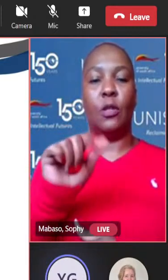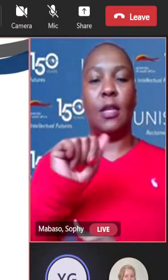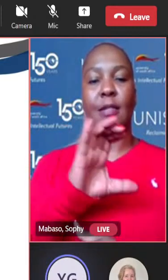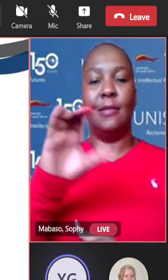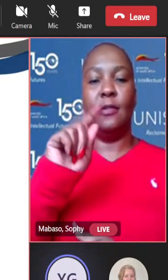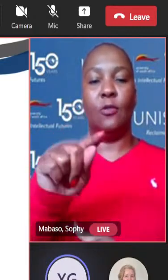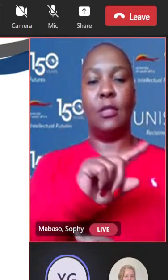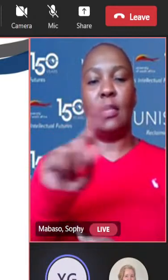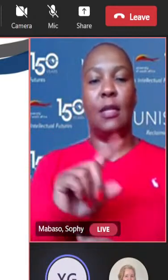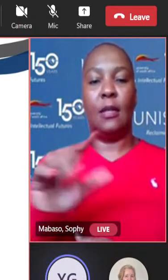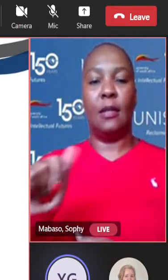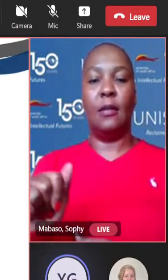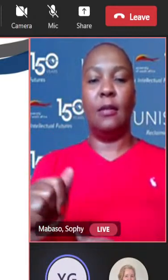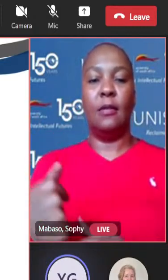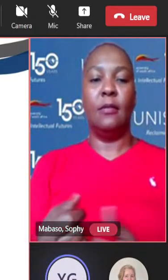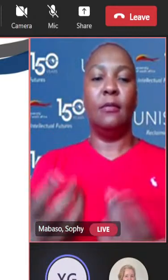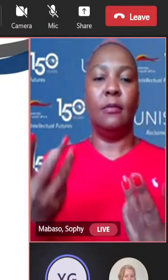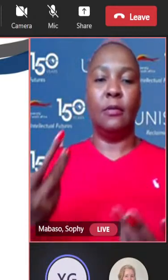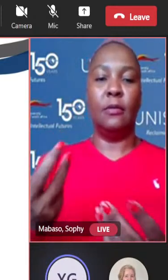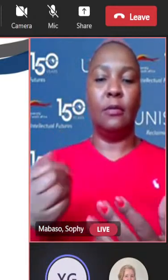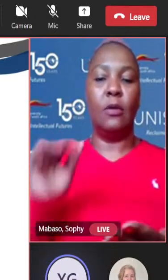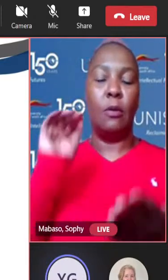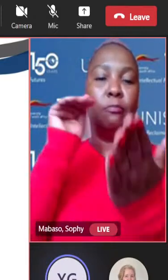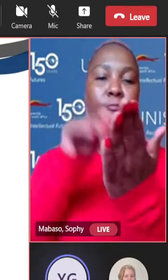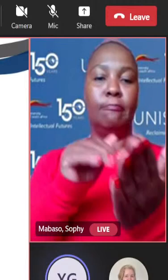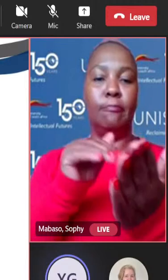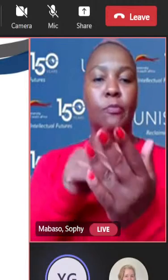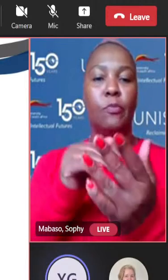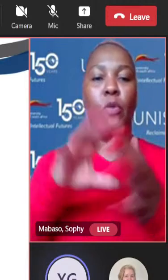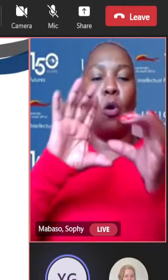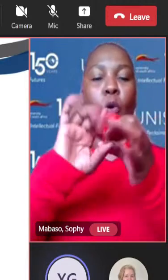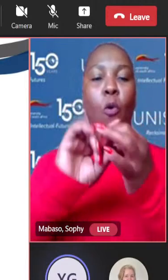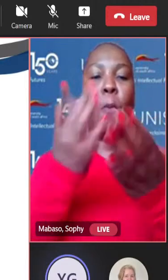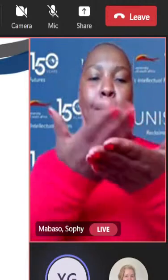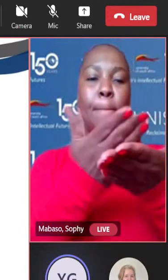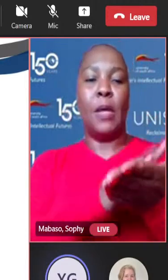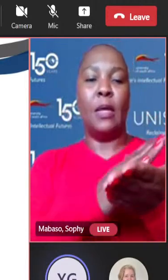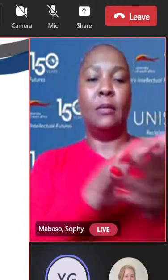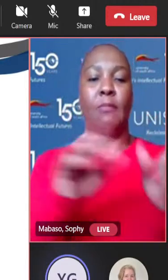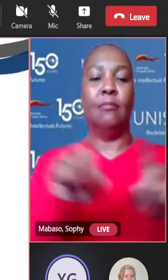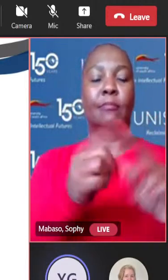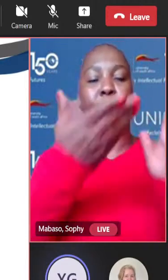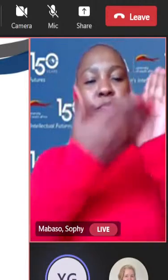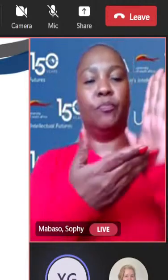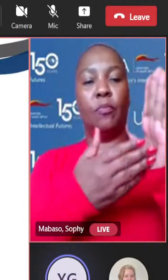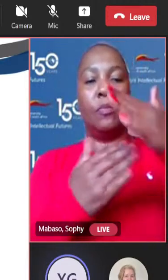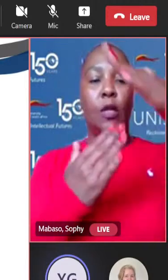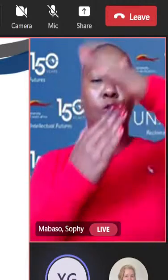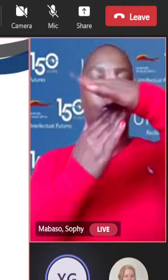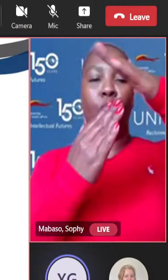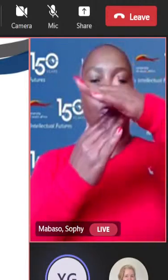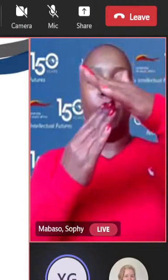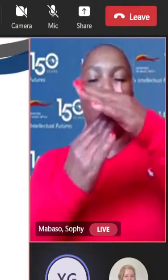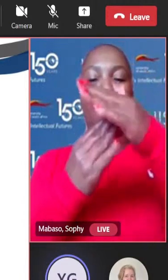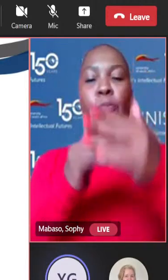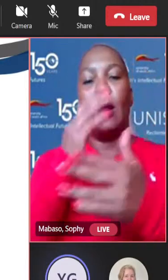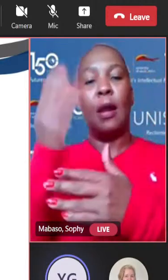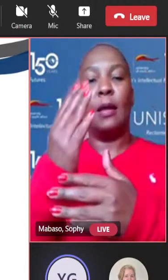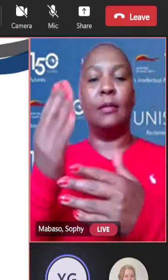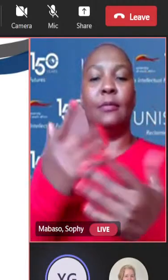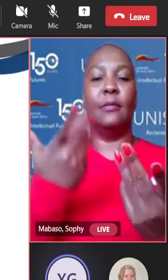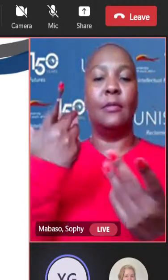www.unisa.ac.za, and then it will get you to the homepage, which is what we see there. If you look at the top right of your screen, you'll have My Unisa